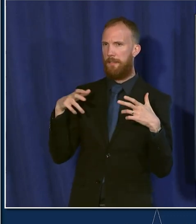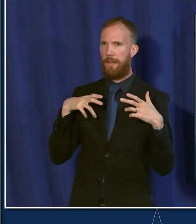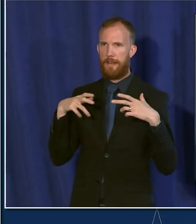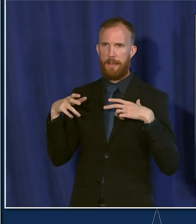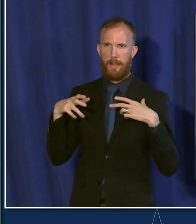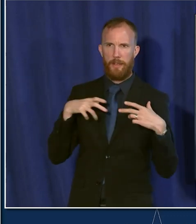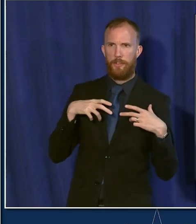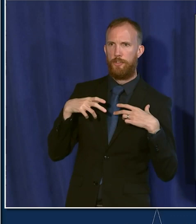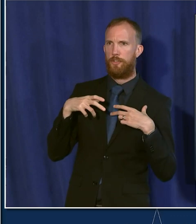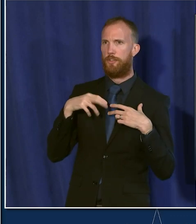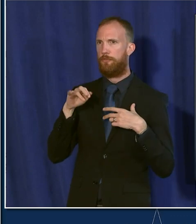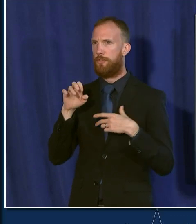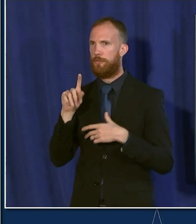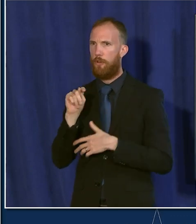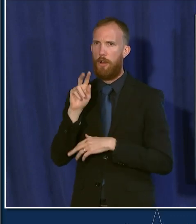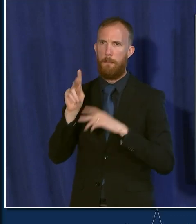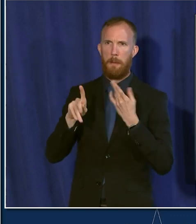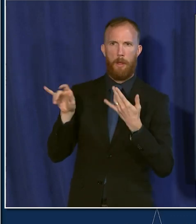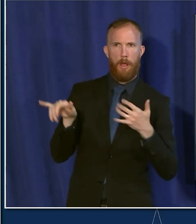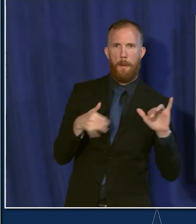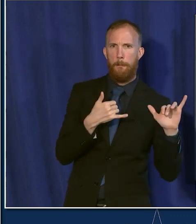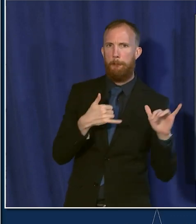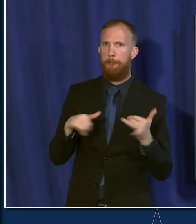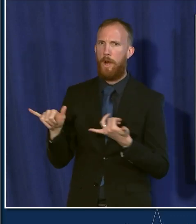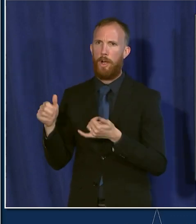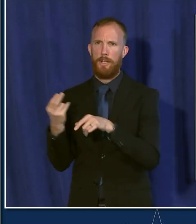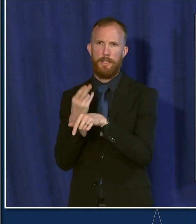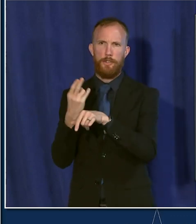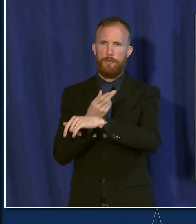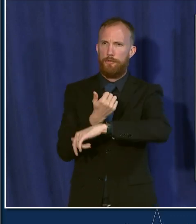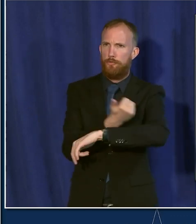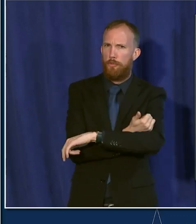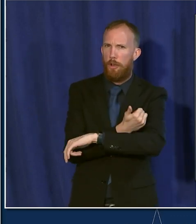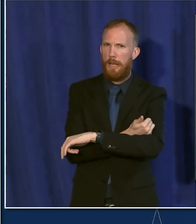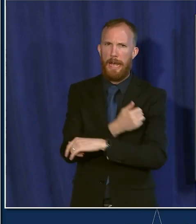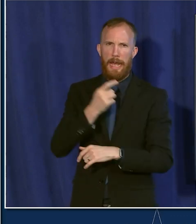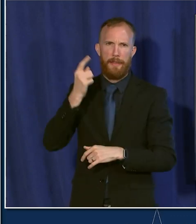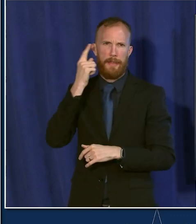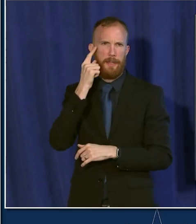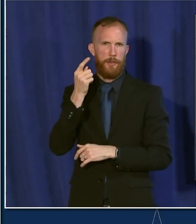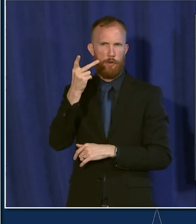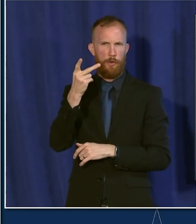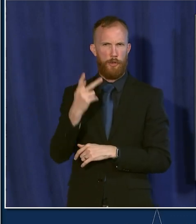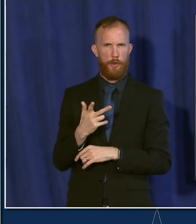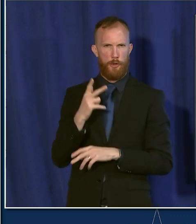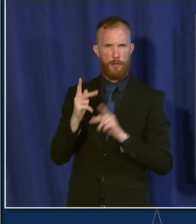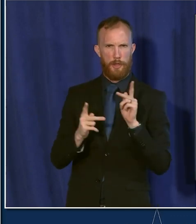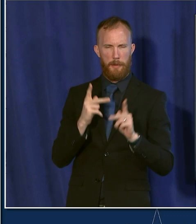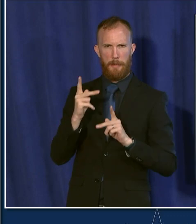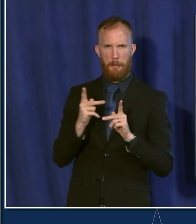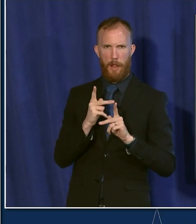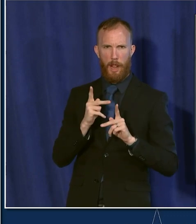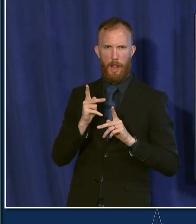partying, lots of people on drugs. And I think 2/3 of the people who had gotten it, and there's a cluster